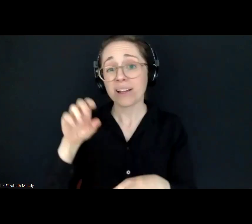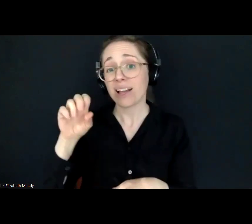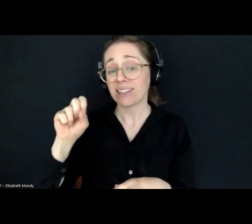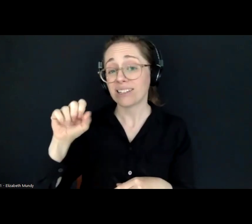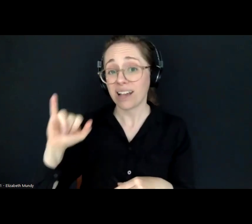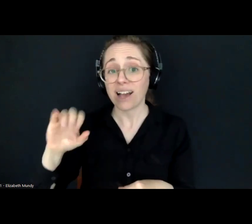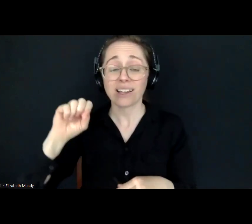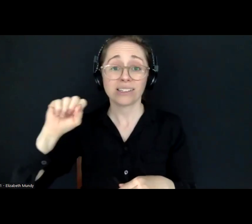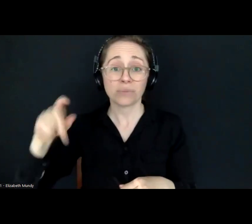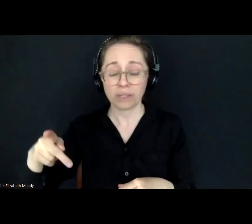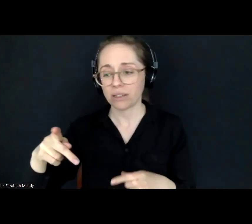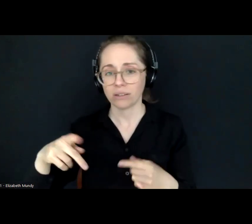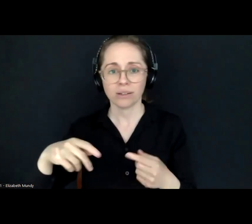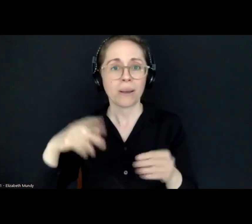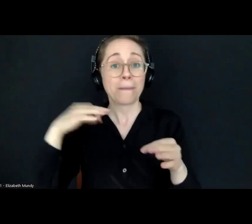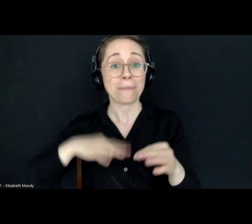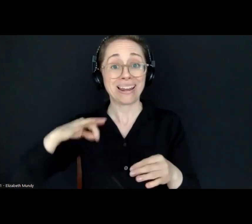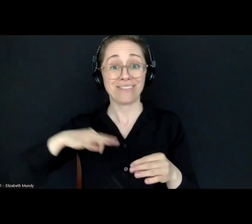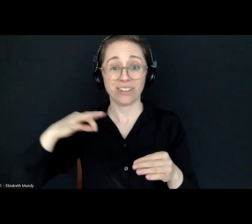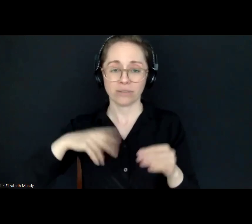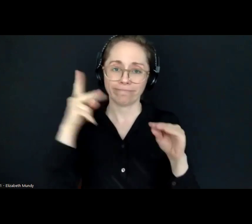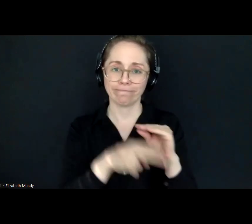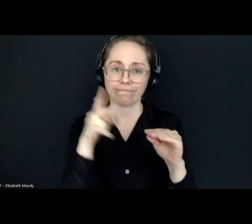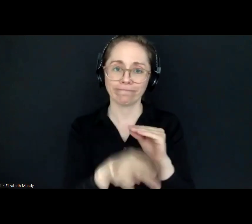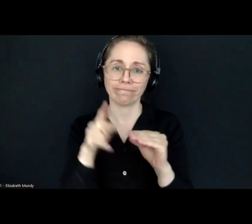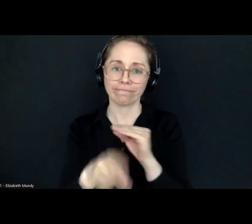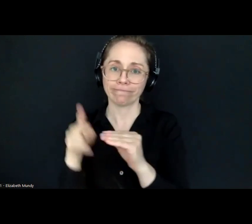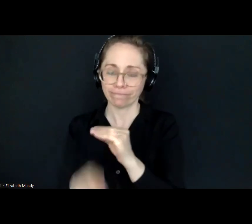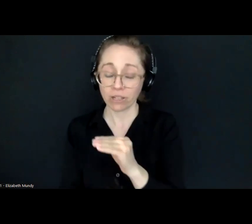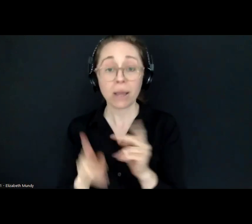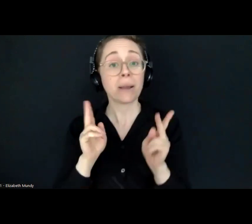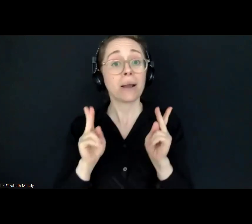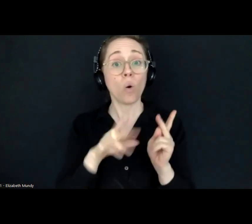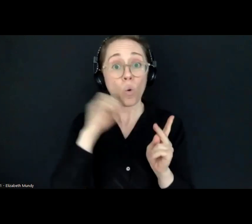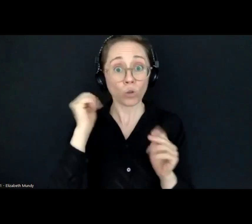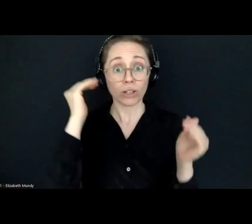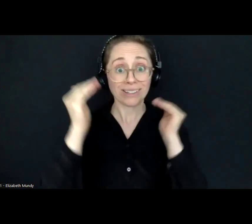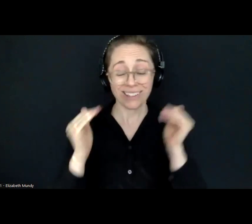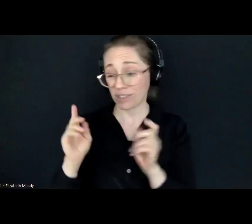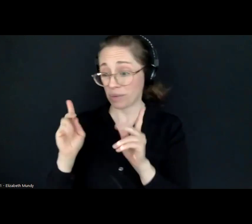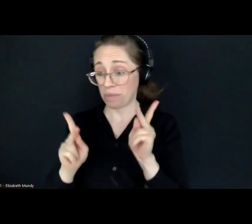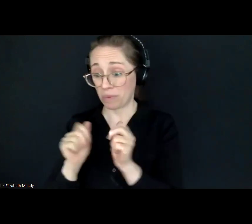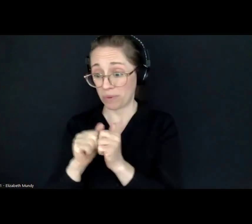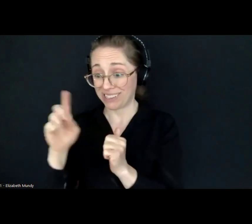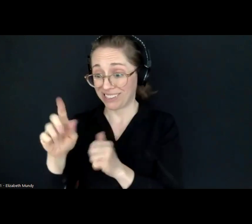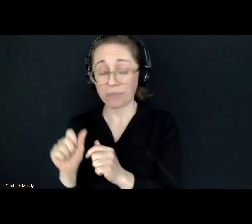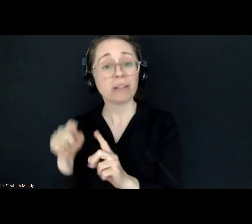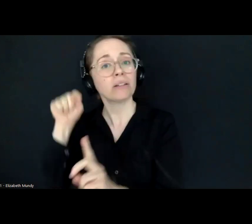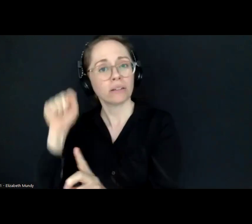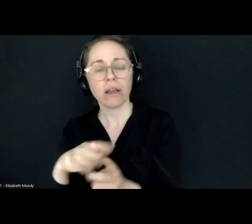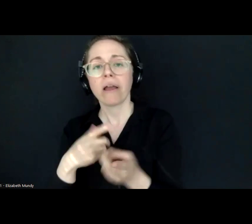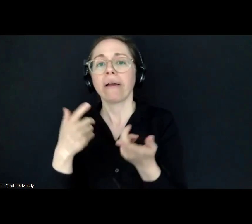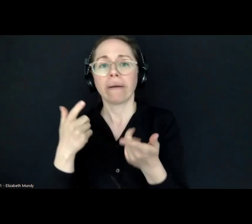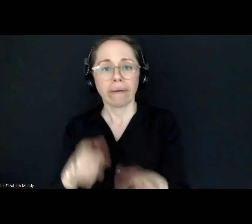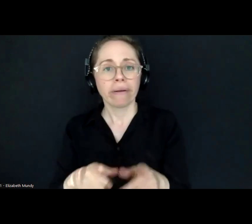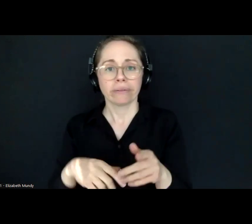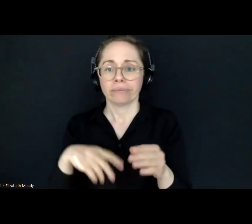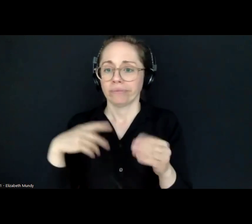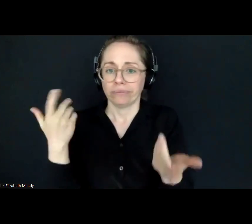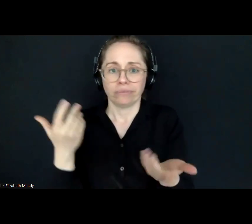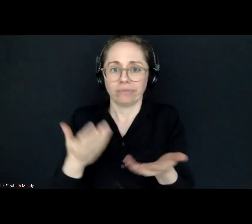reduce benefits, which push more older adults and people with disabilities into poverty. But at the same time, rents